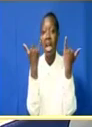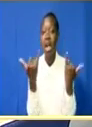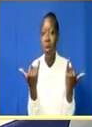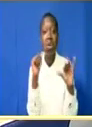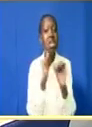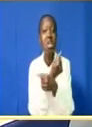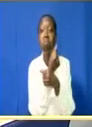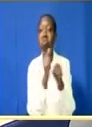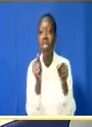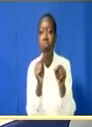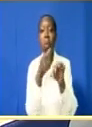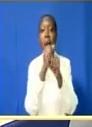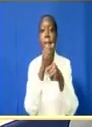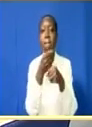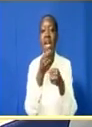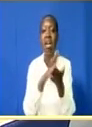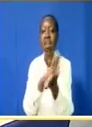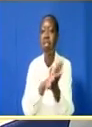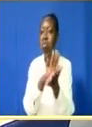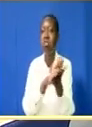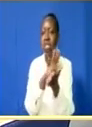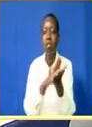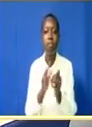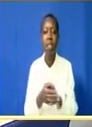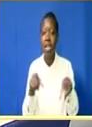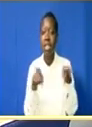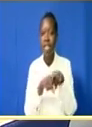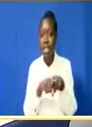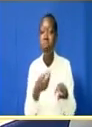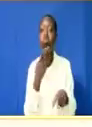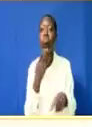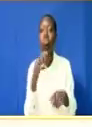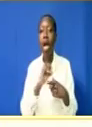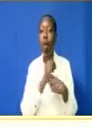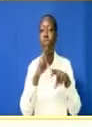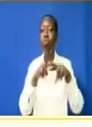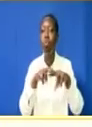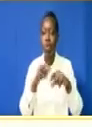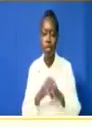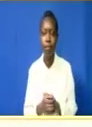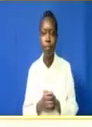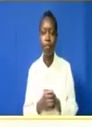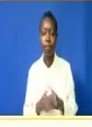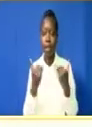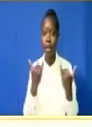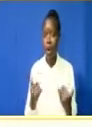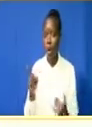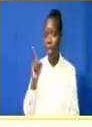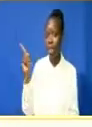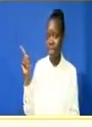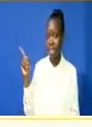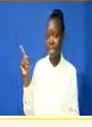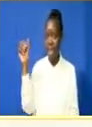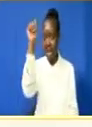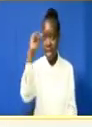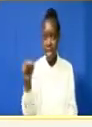ribbons. It's like sugar or salt. They just, yeah. So we have said these ones makes the longest ribbons. Mm-hmm. These ones makes the no